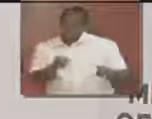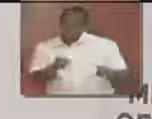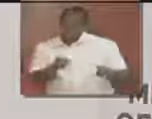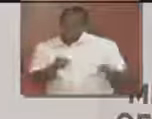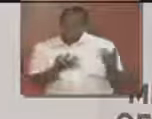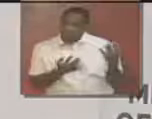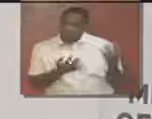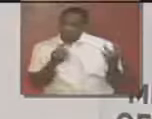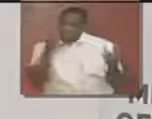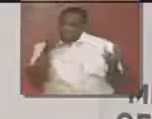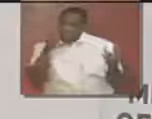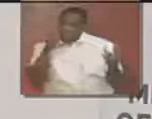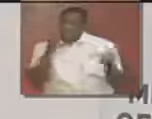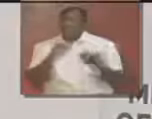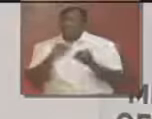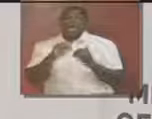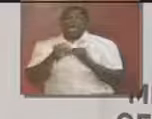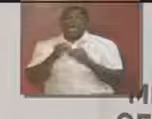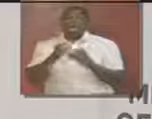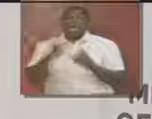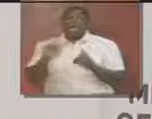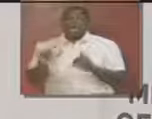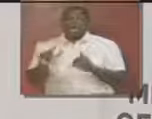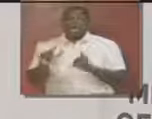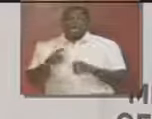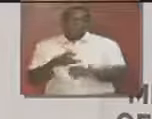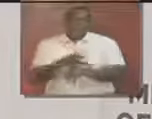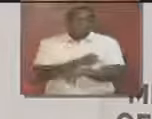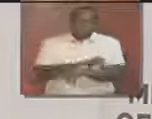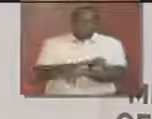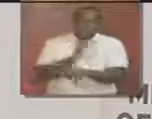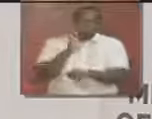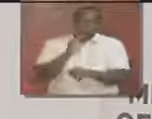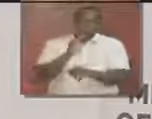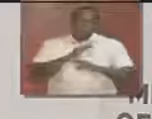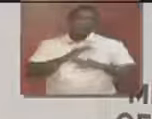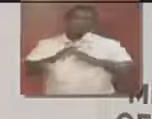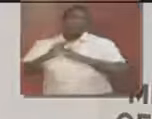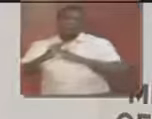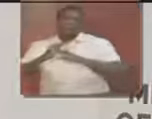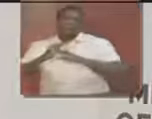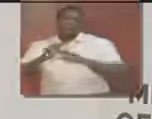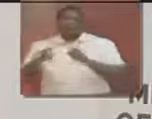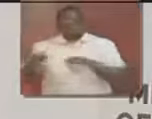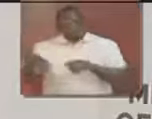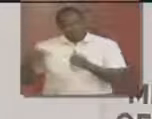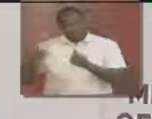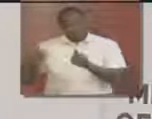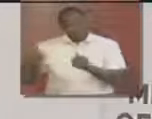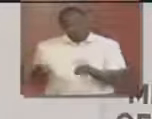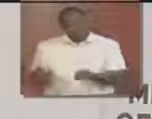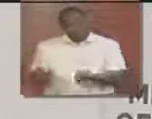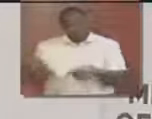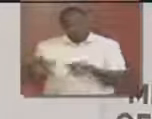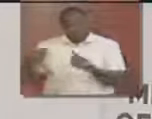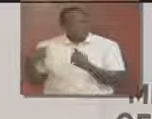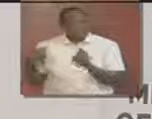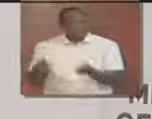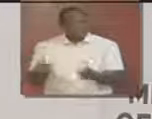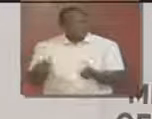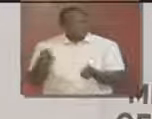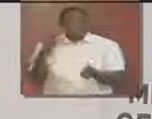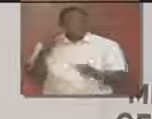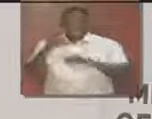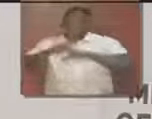tell as the COVID virus mutates further. But so far, with regards to even some of the UK strains and